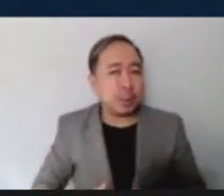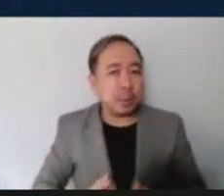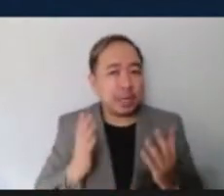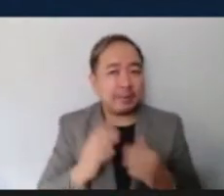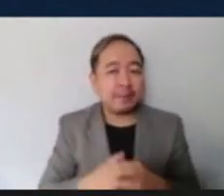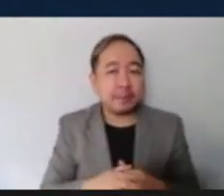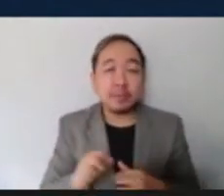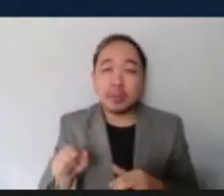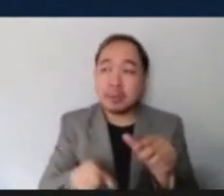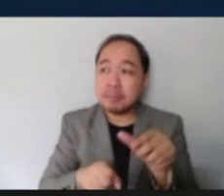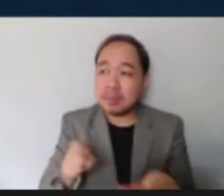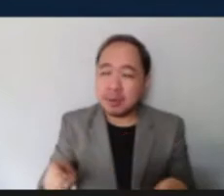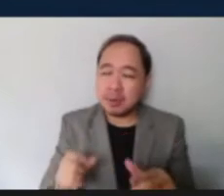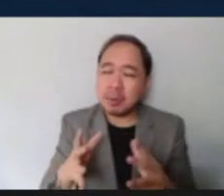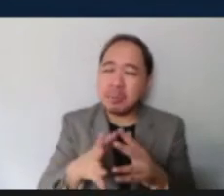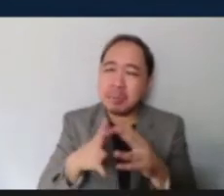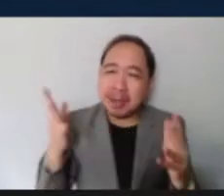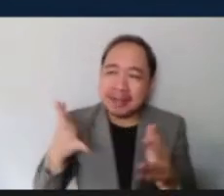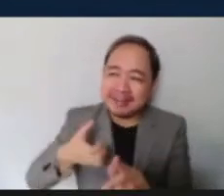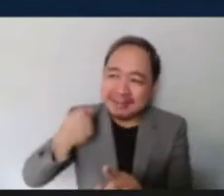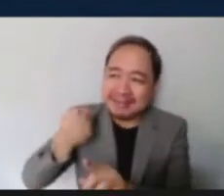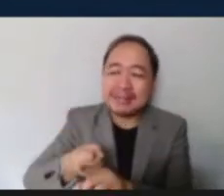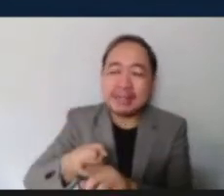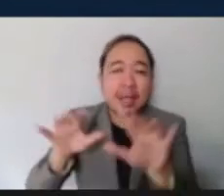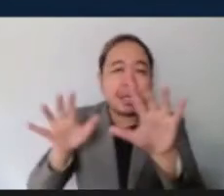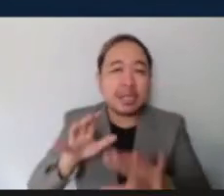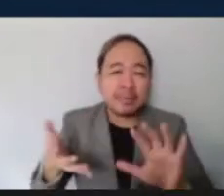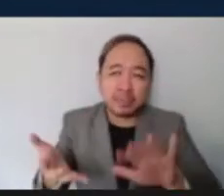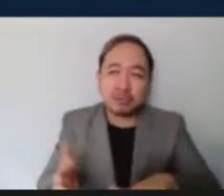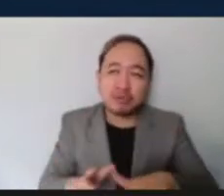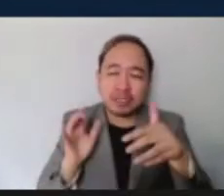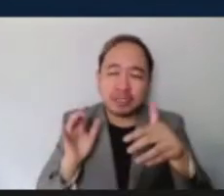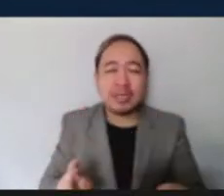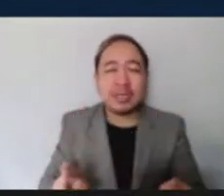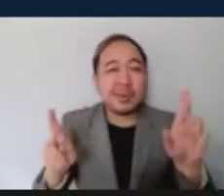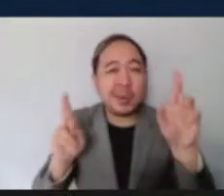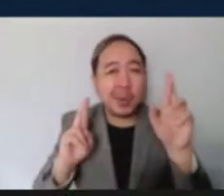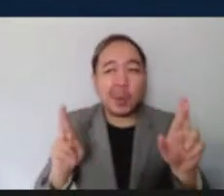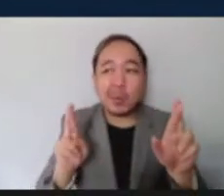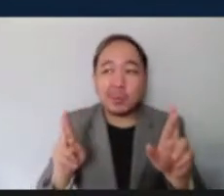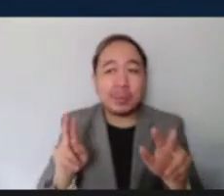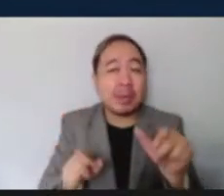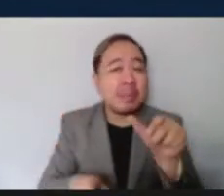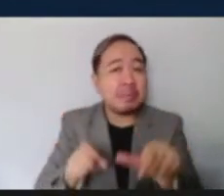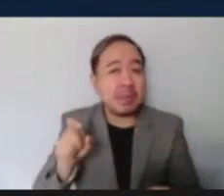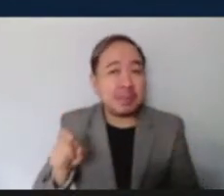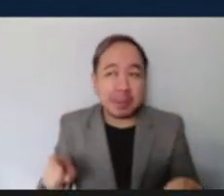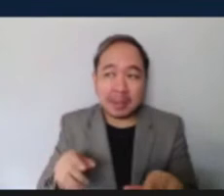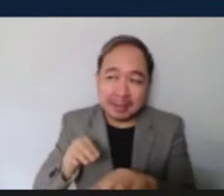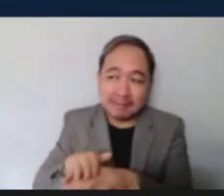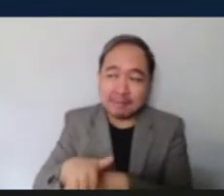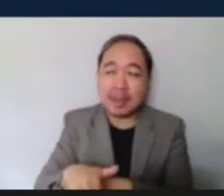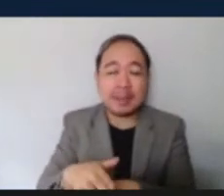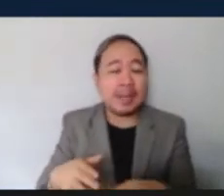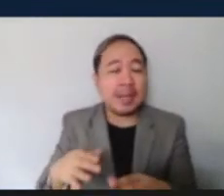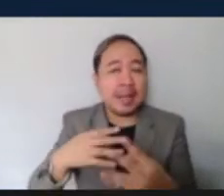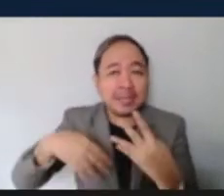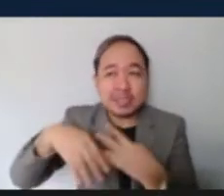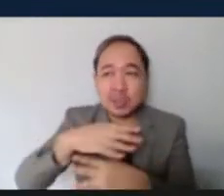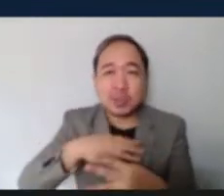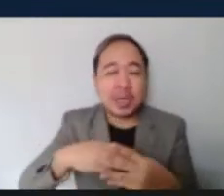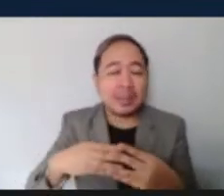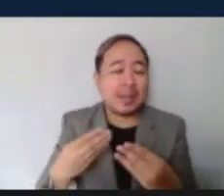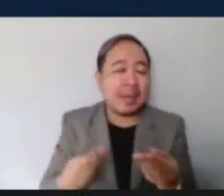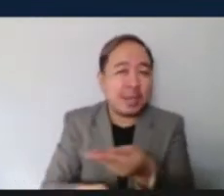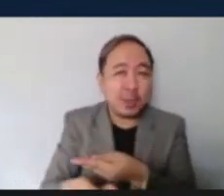hardest hit by climate change and we appreciate that while climate change is affecting the entire population the social health and economic burden